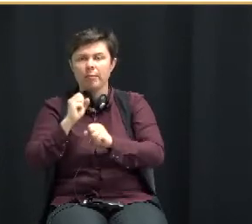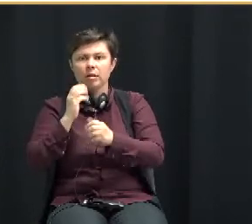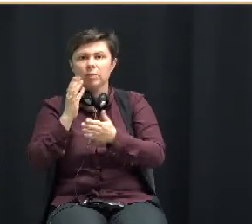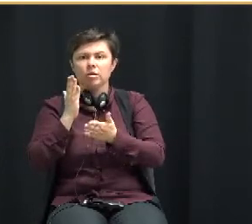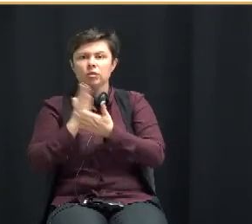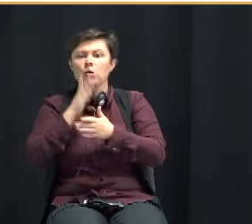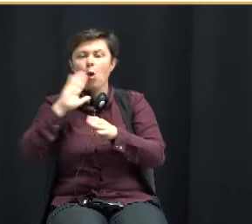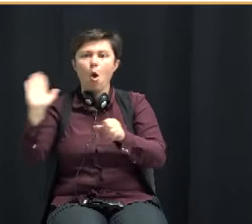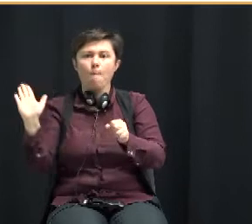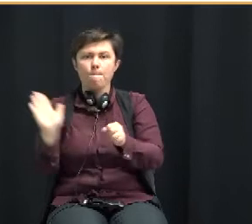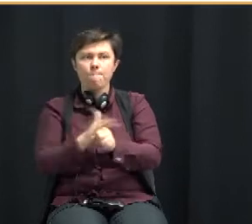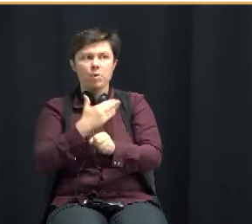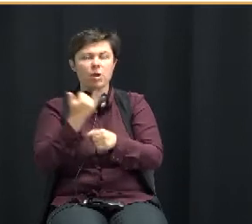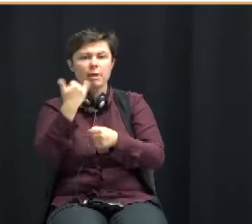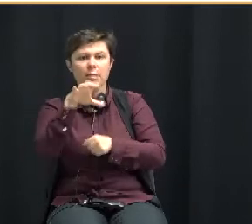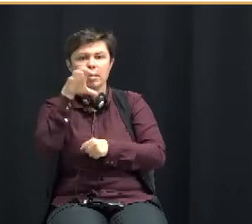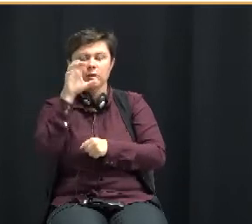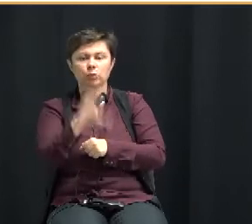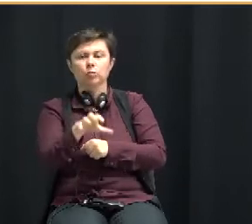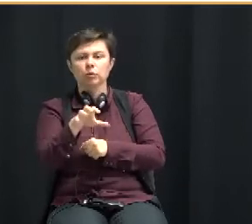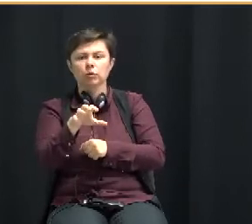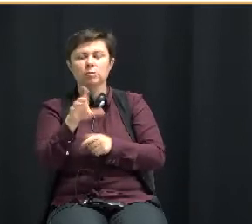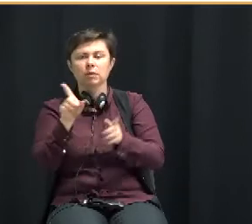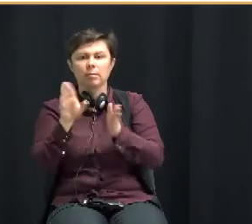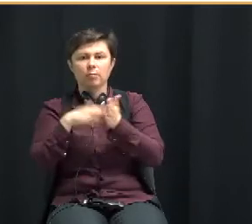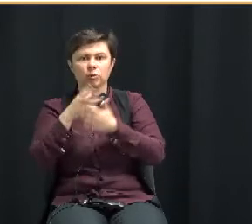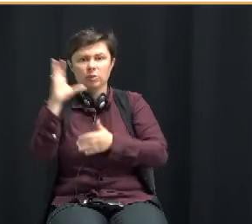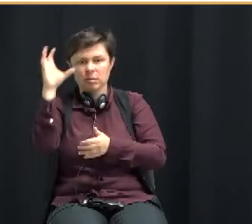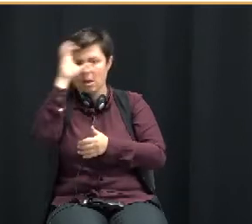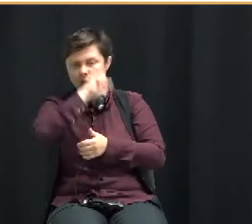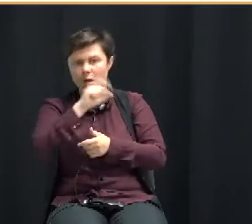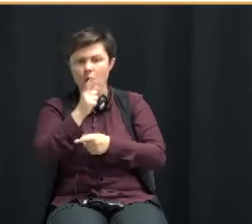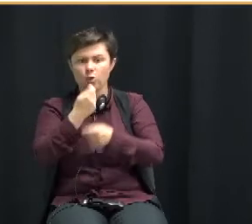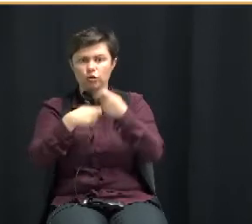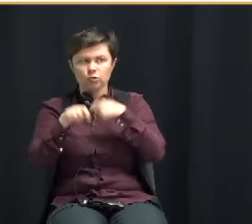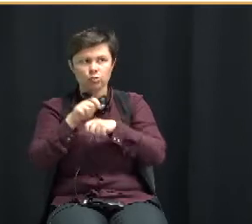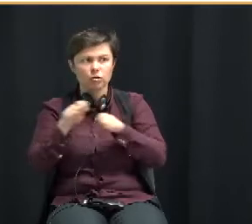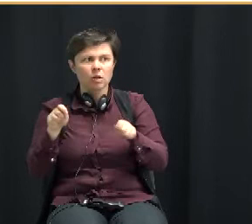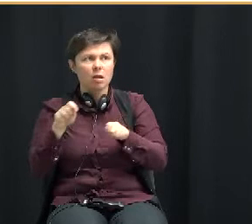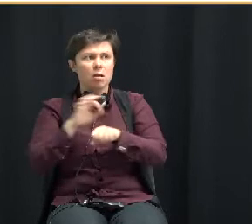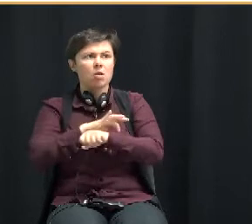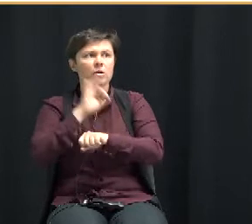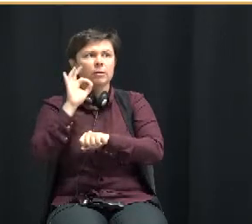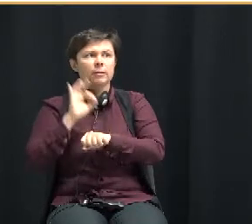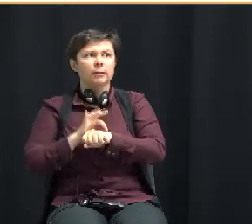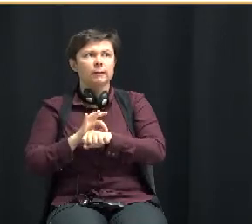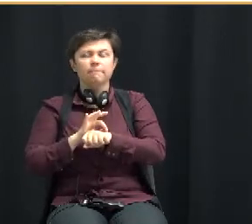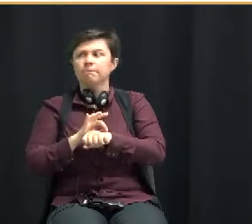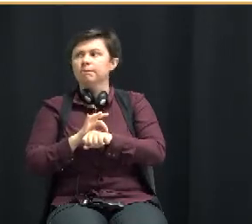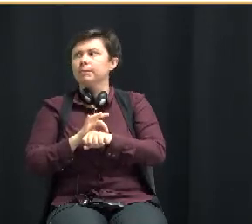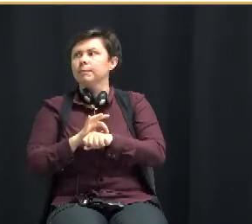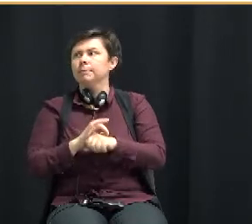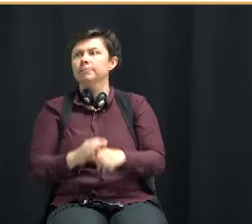some disabilities and we avoid or omit the others. We forget about architectural solutions